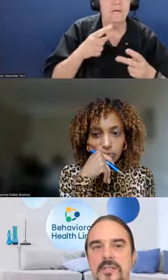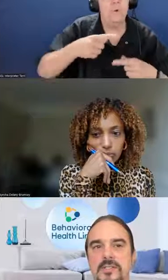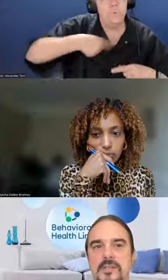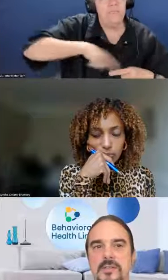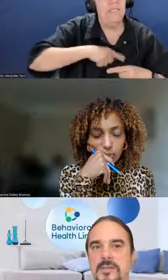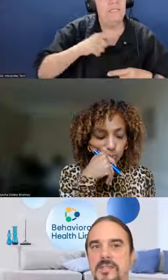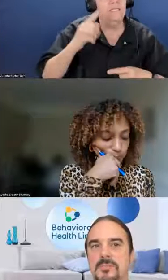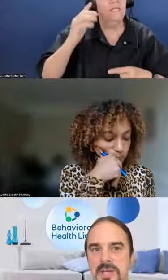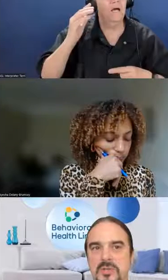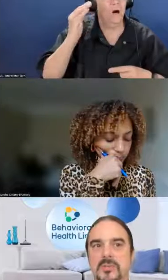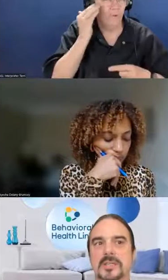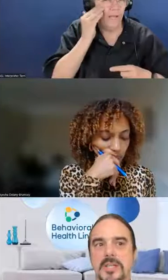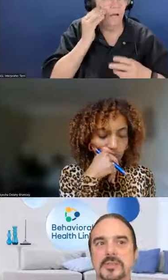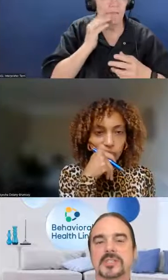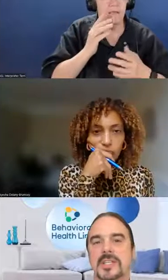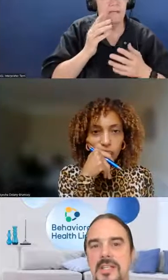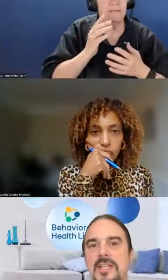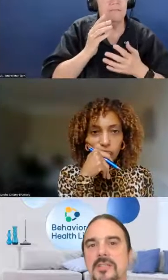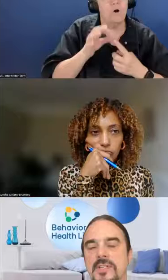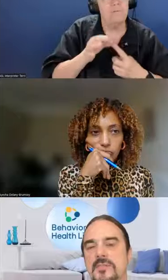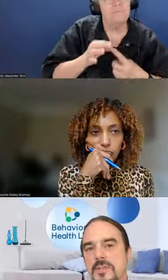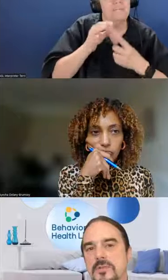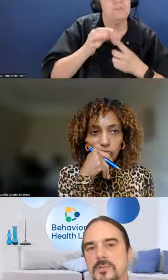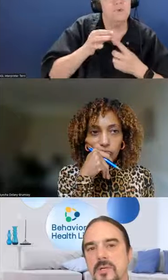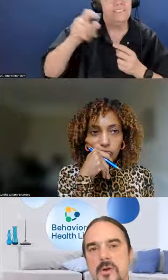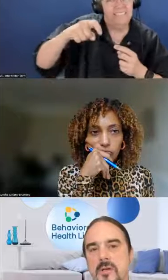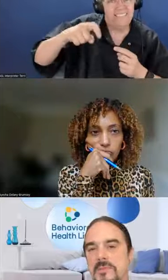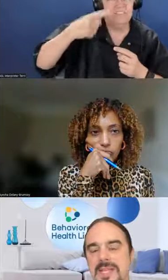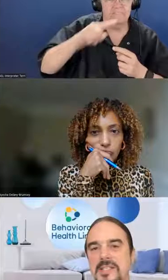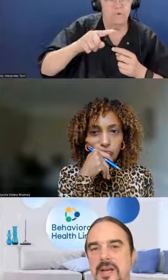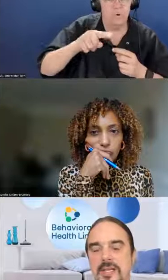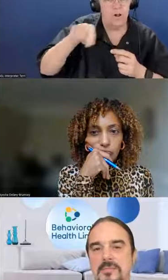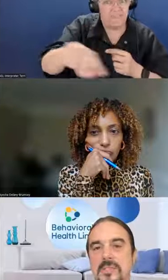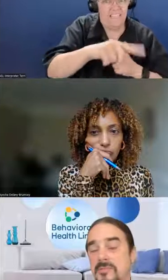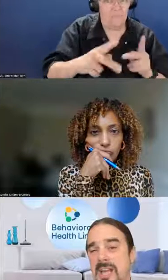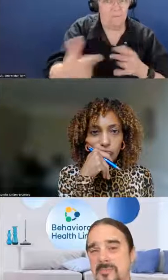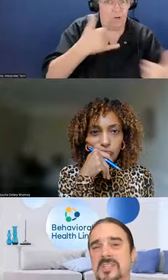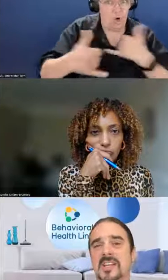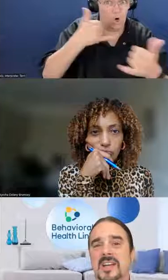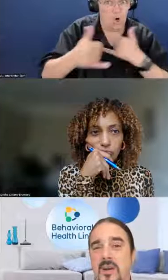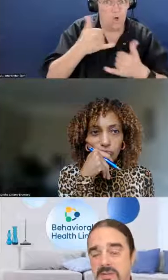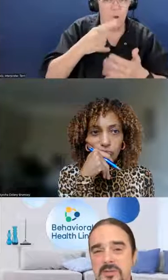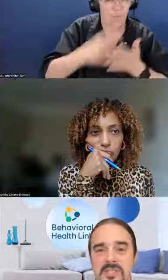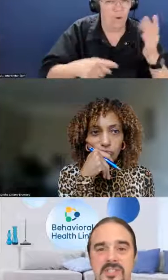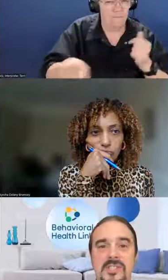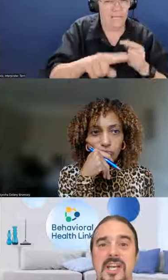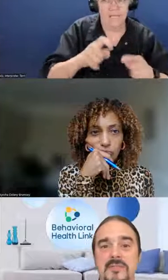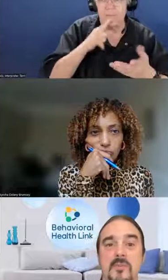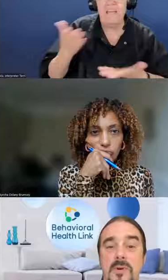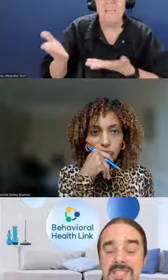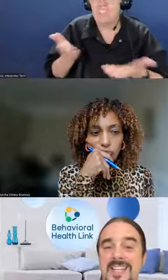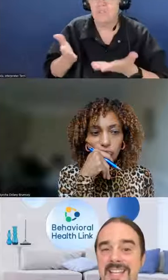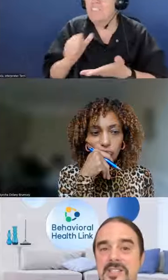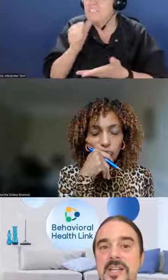of is that there are very special interests and needs of individuals who are calling many times that perhaps our service isn't